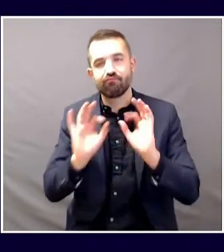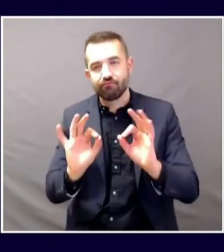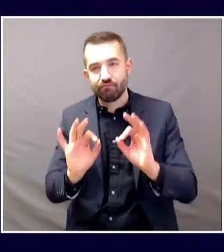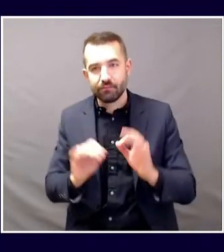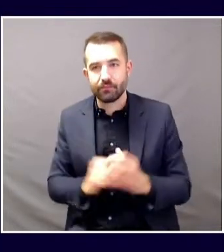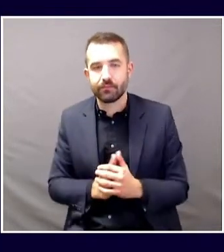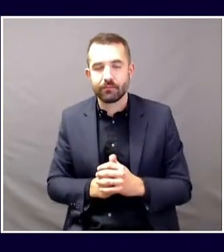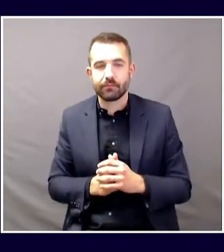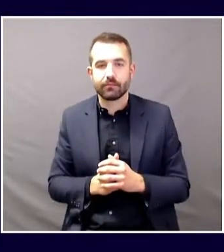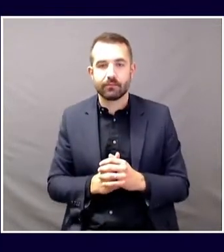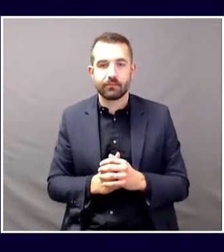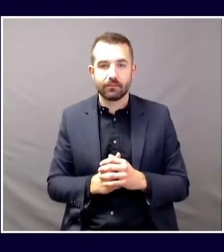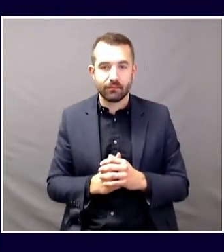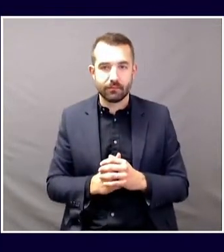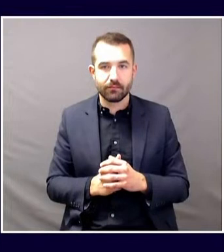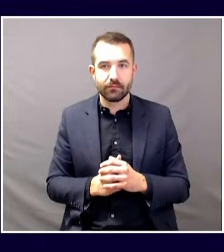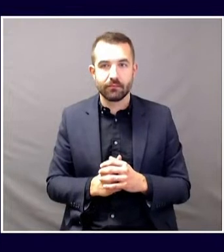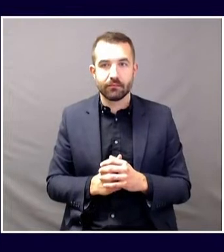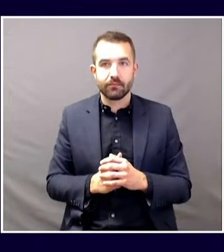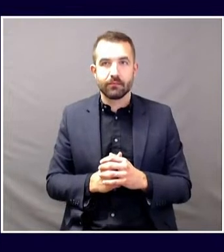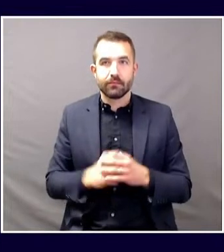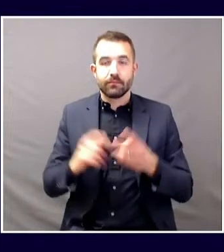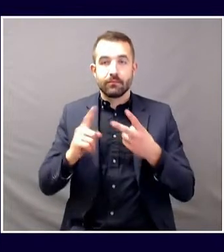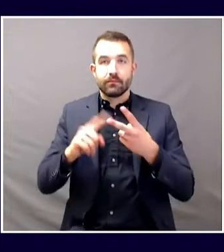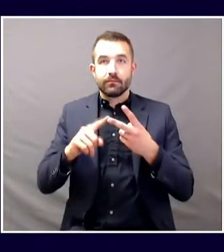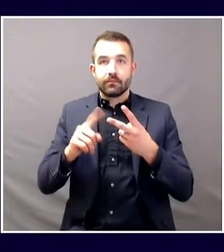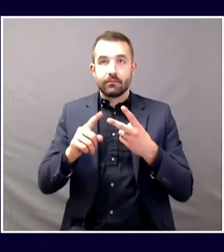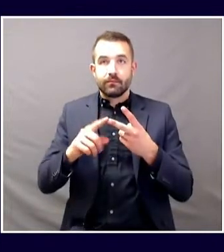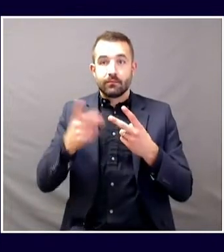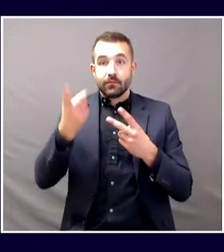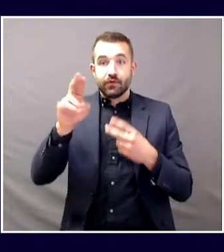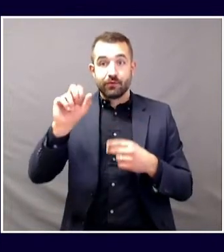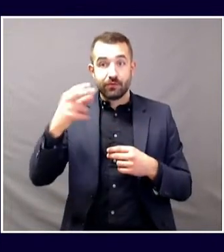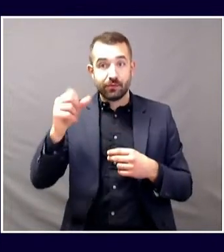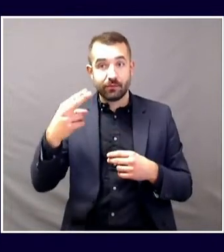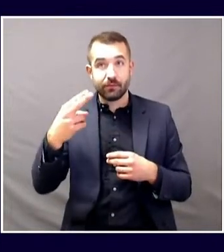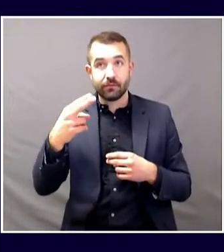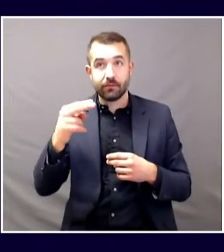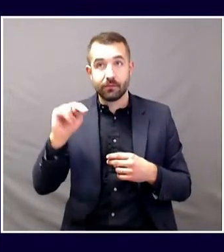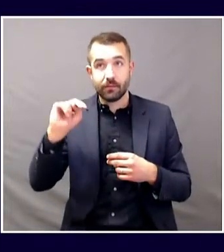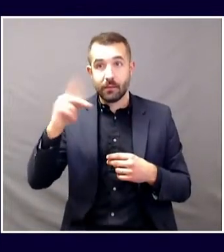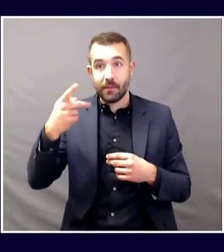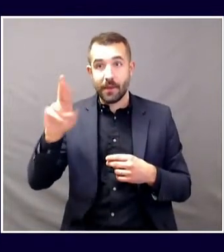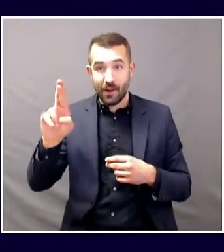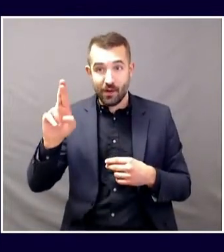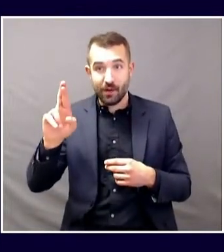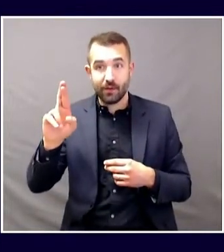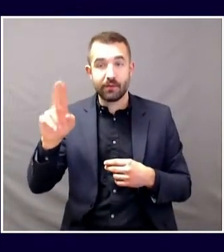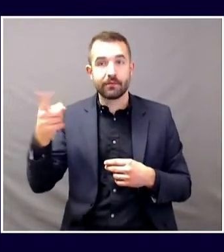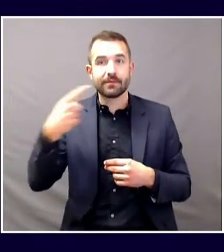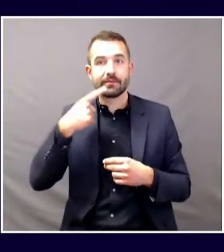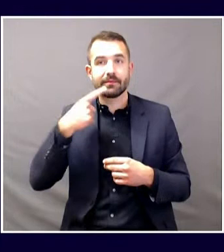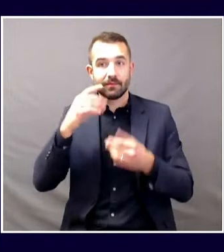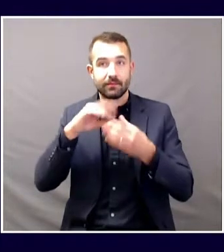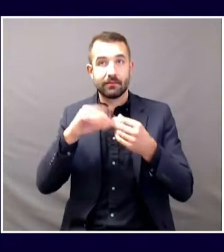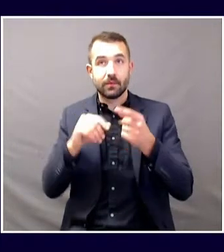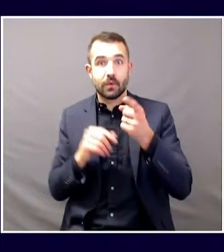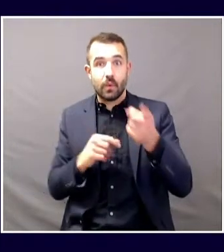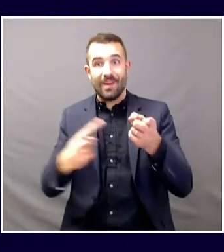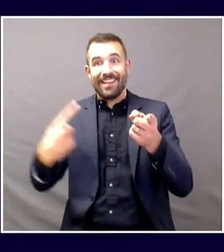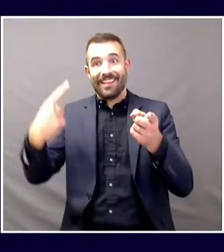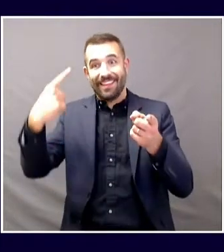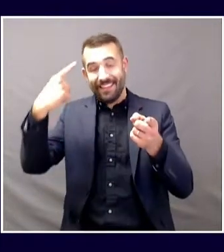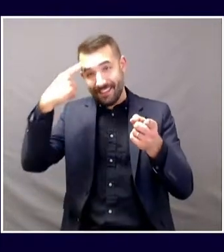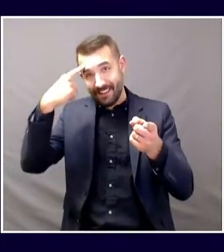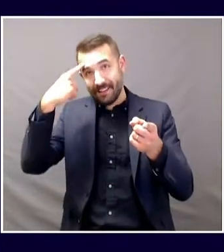Okay, great. And then Dr. Shah, NPR was reporting that you said, hypothetically, Maine would be ready to distribute a vaccine by